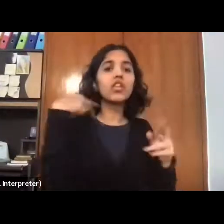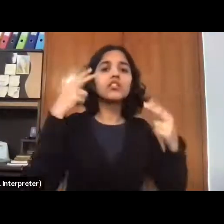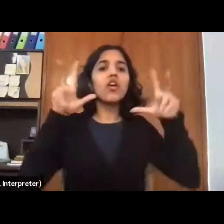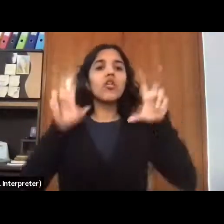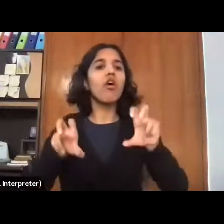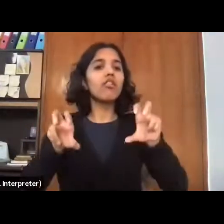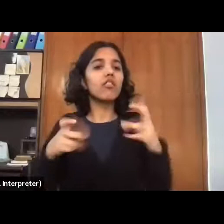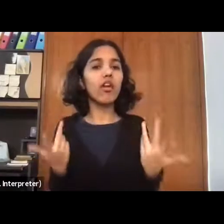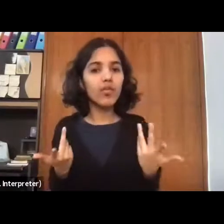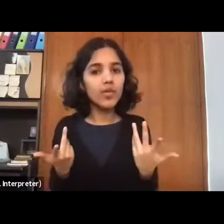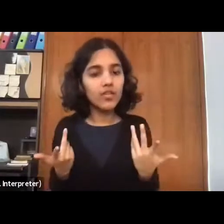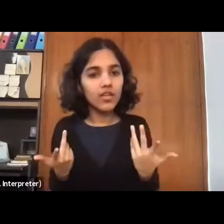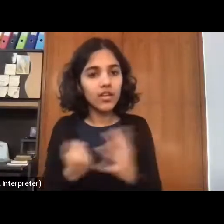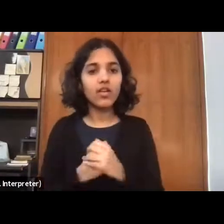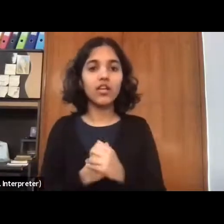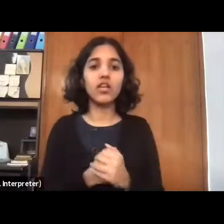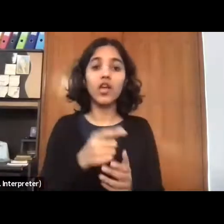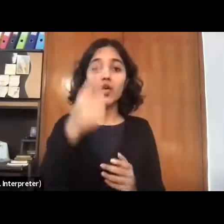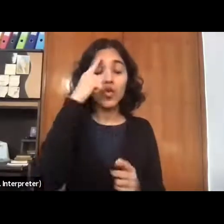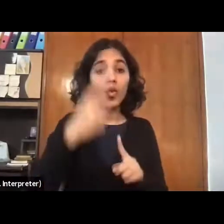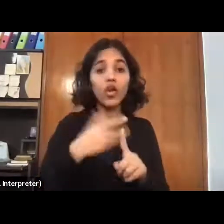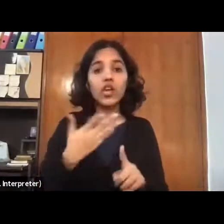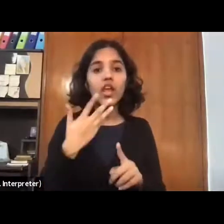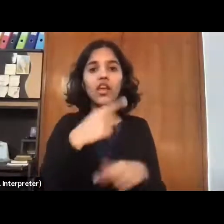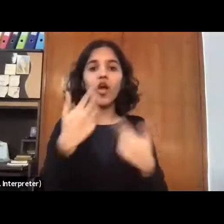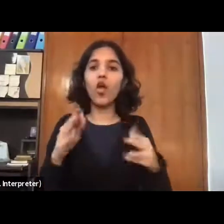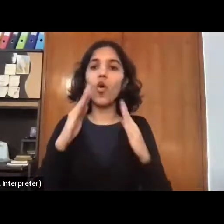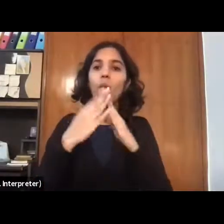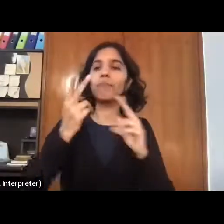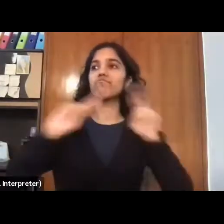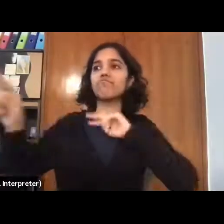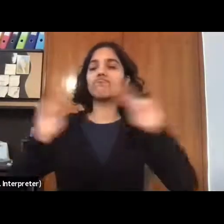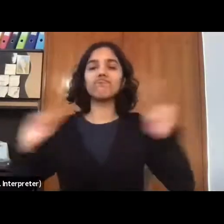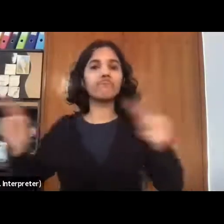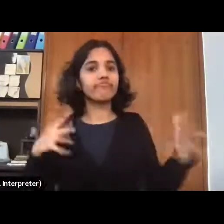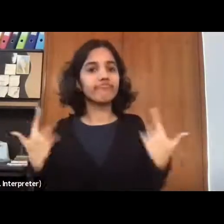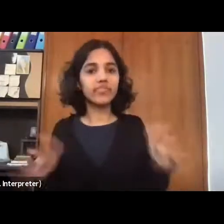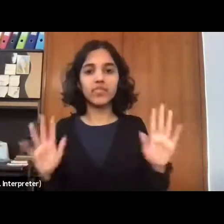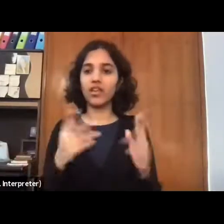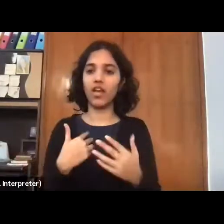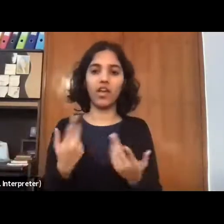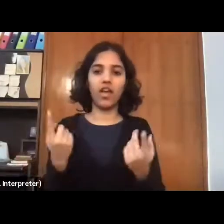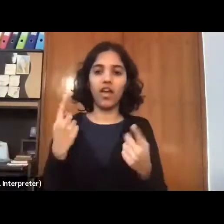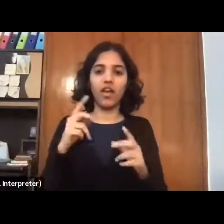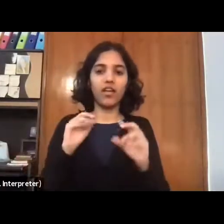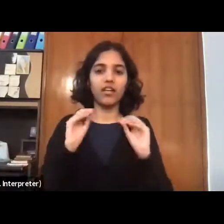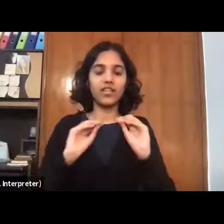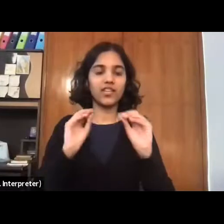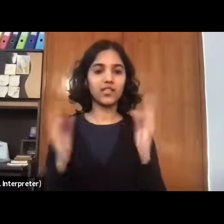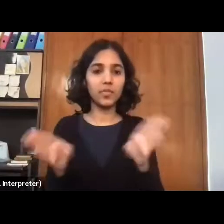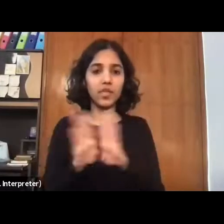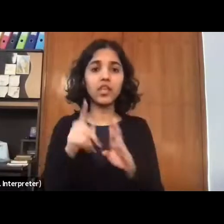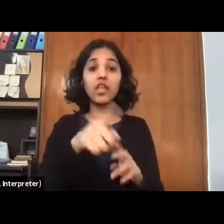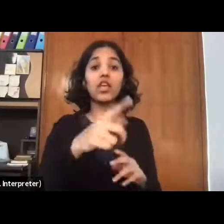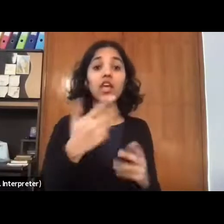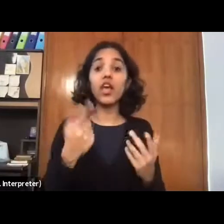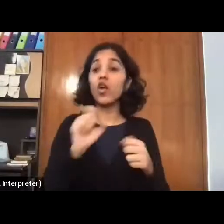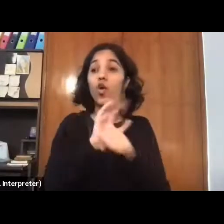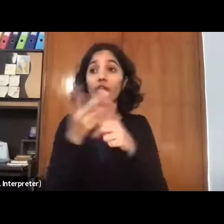sure that the trainees were back in their homes. We responded to the